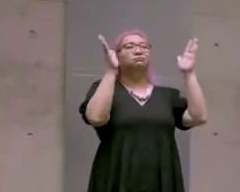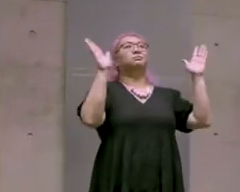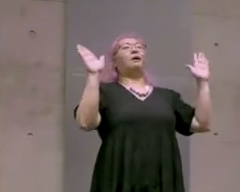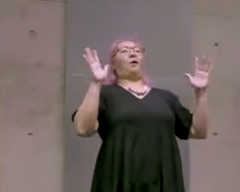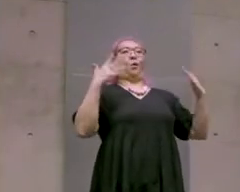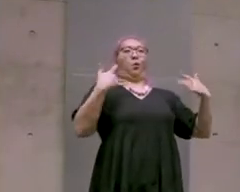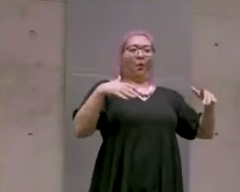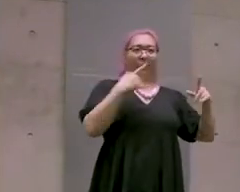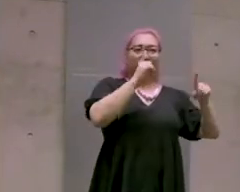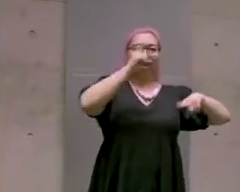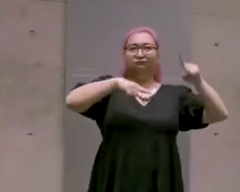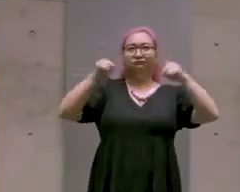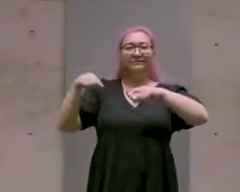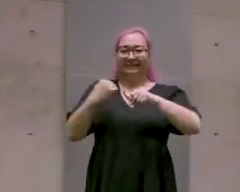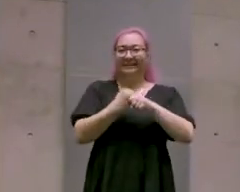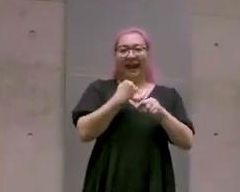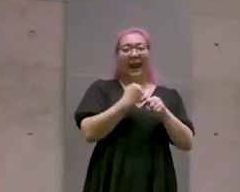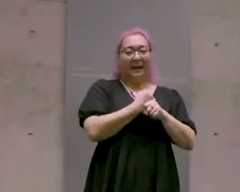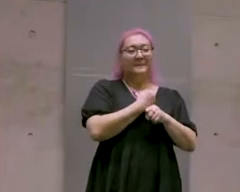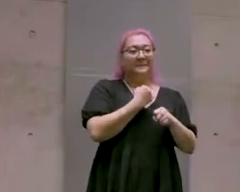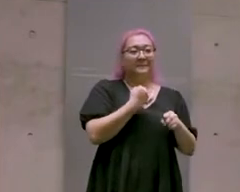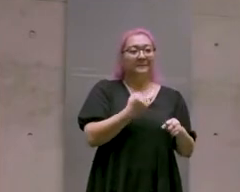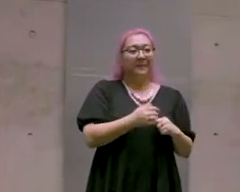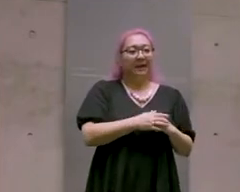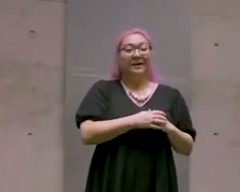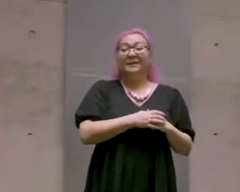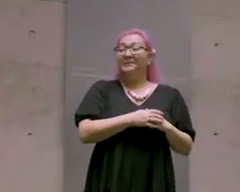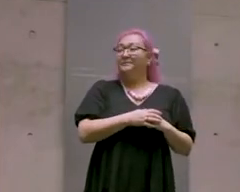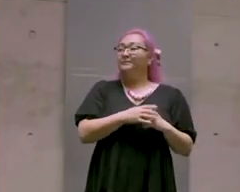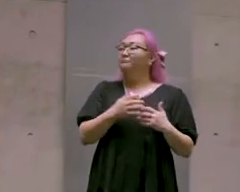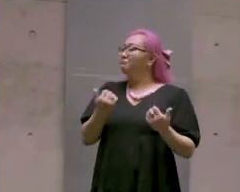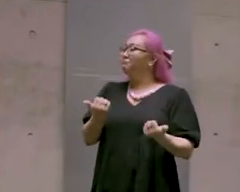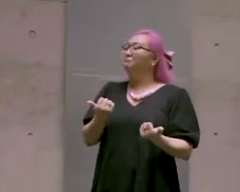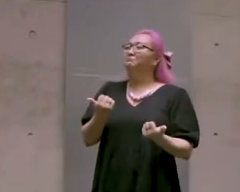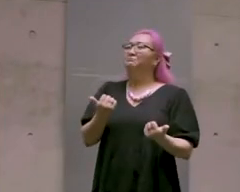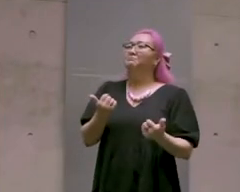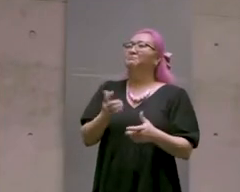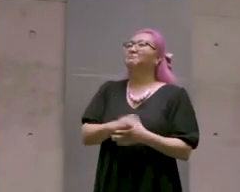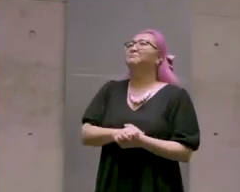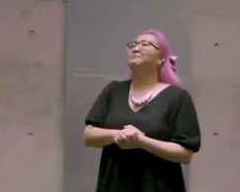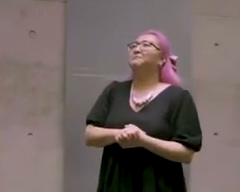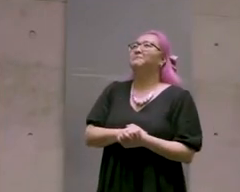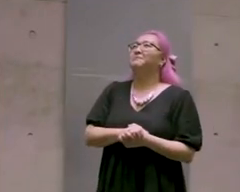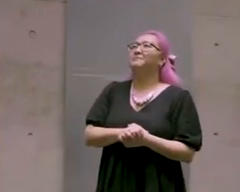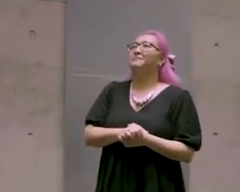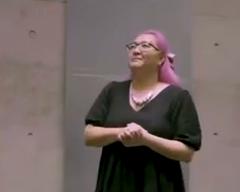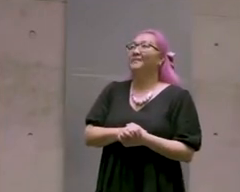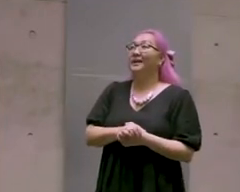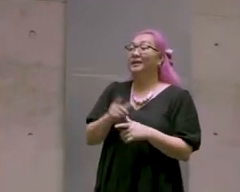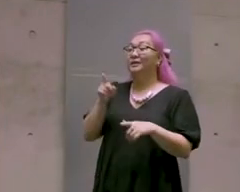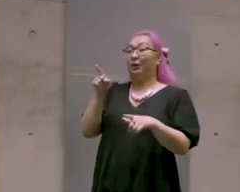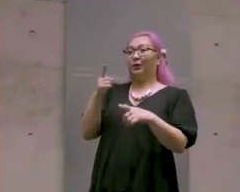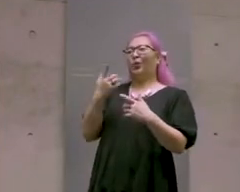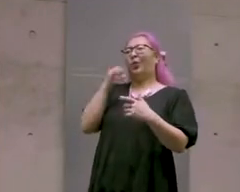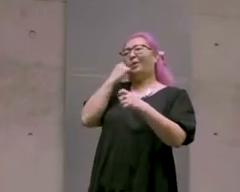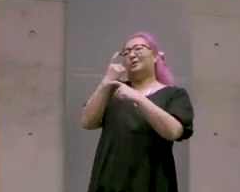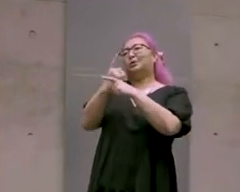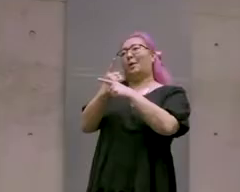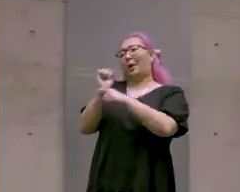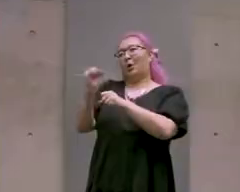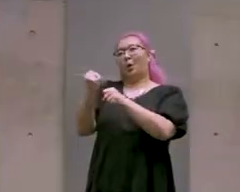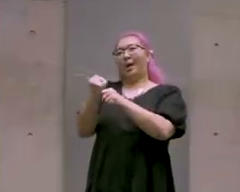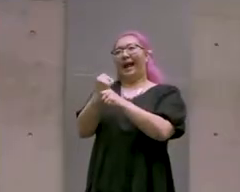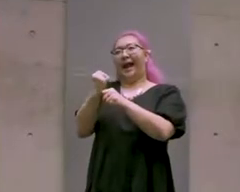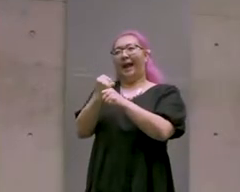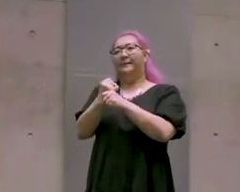for the 15 years since. Yeah. And then looking at, you get into Thomas Was Alone, which I believe was a